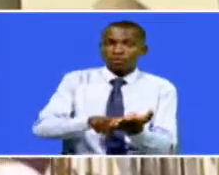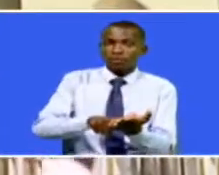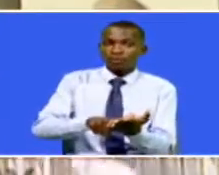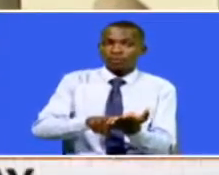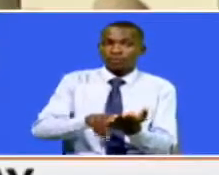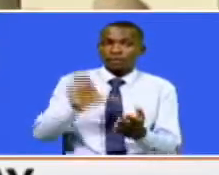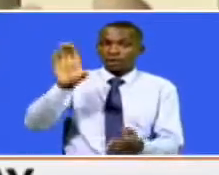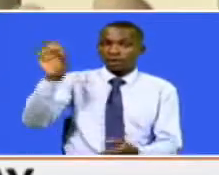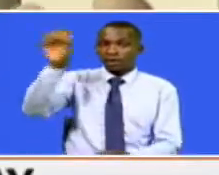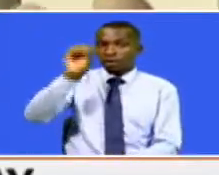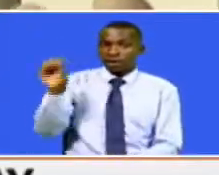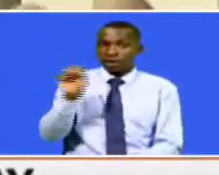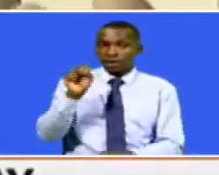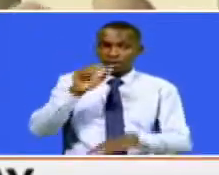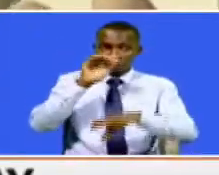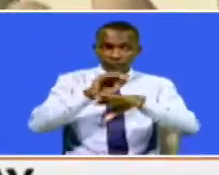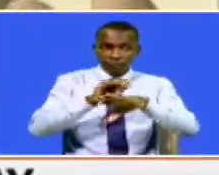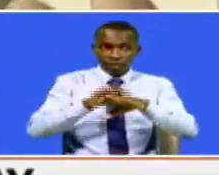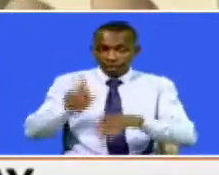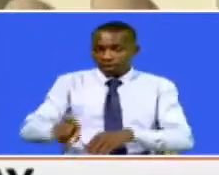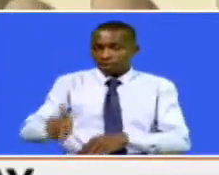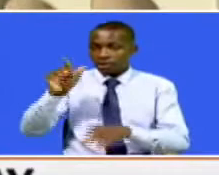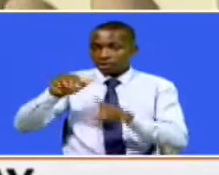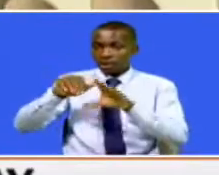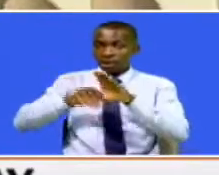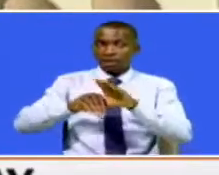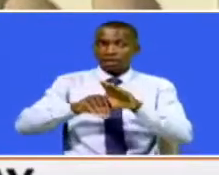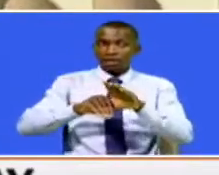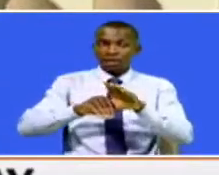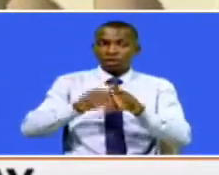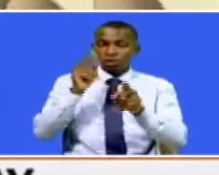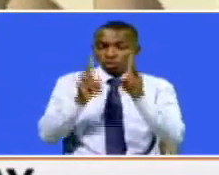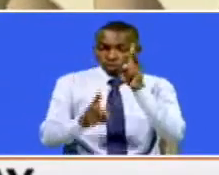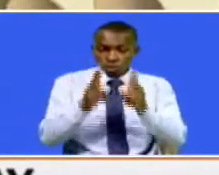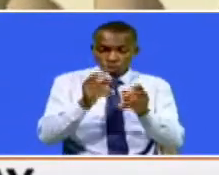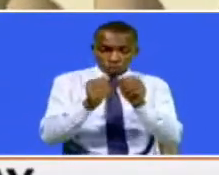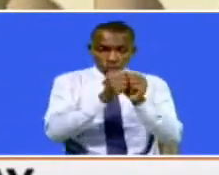CS nominee could find himself in a catch-22 with the government already